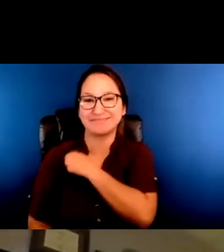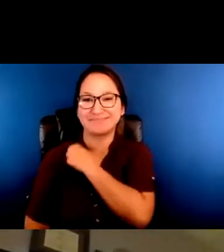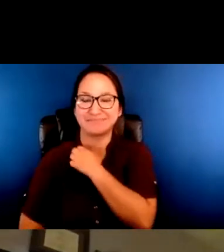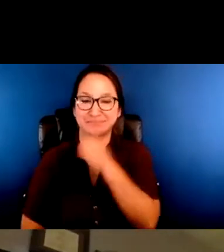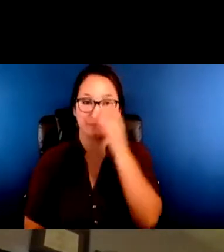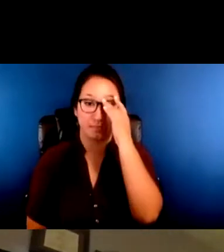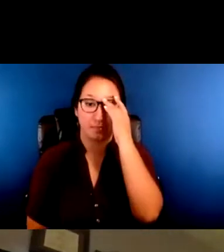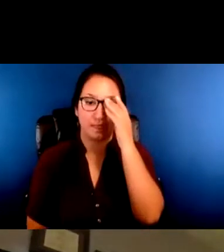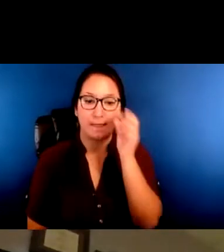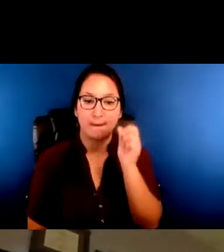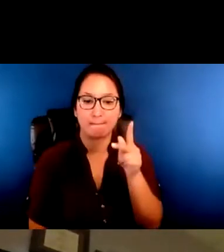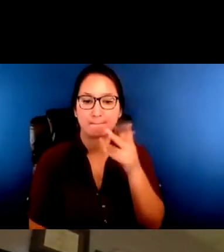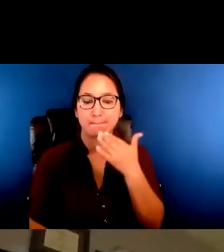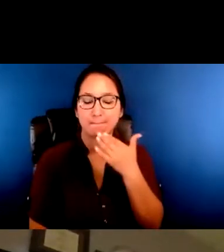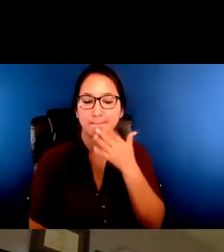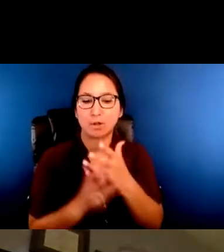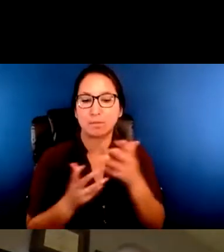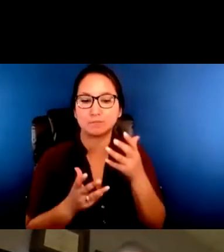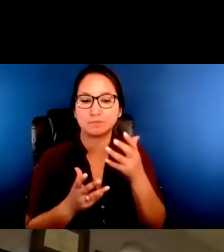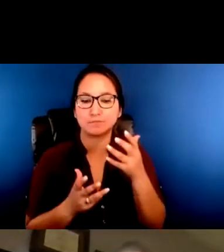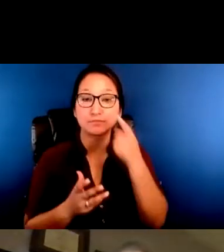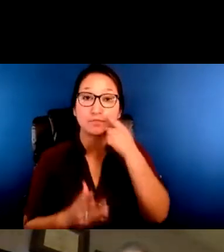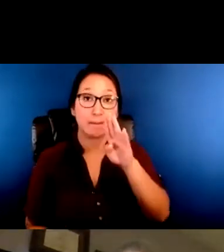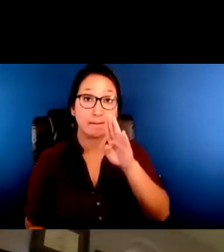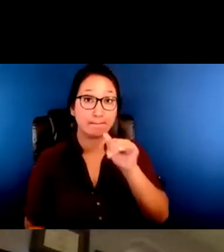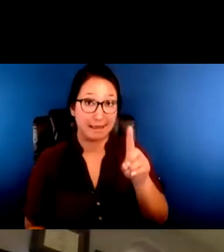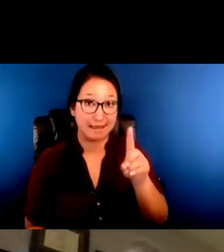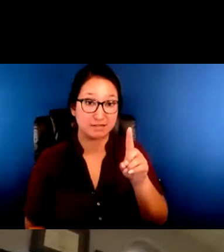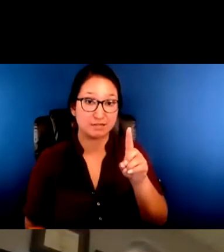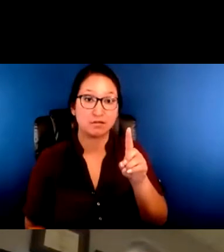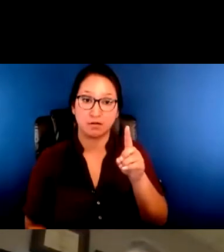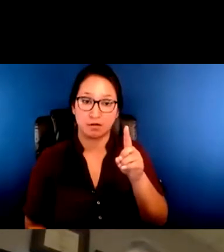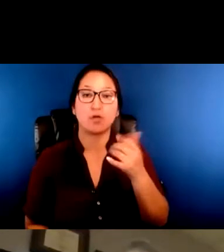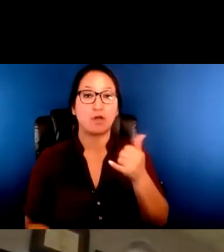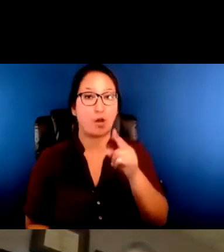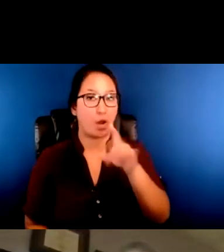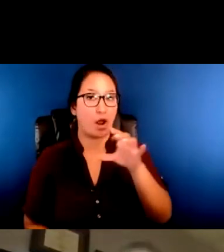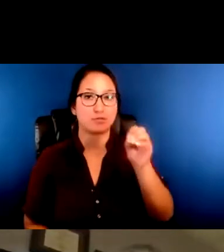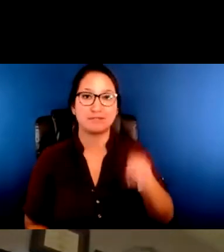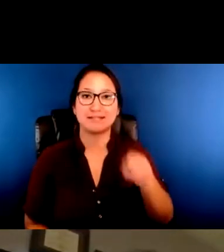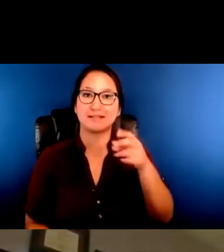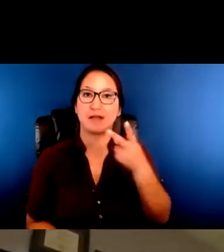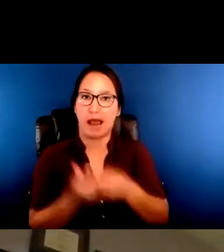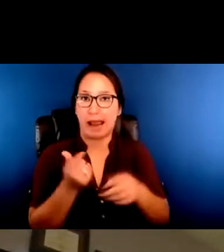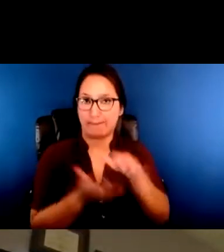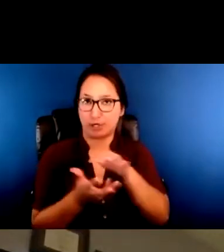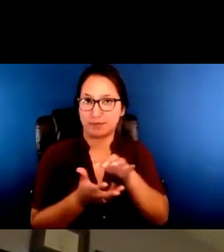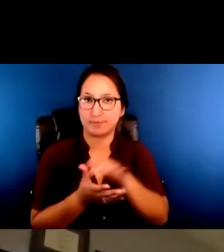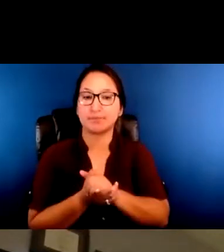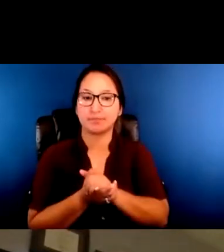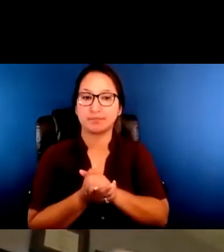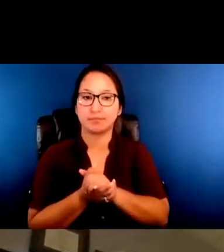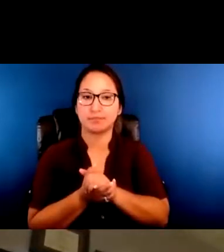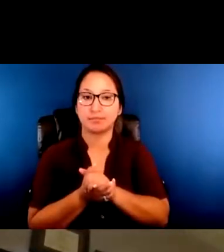Thank you so much. So for band, we've been 100% hybrid. And I foresee that being something